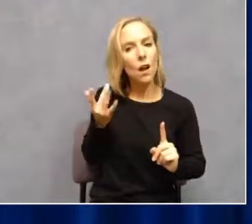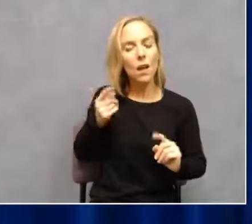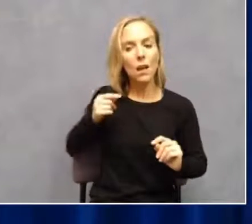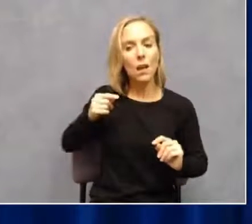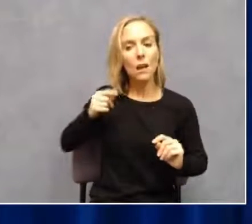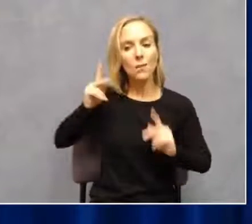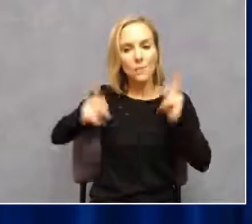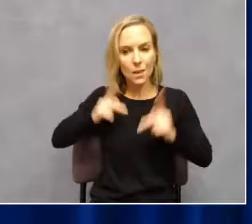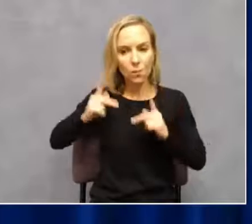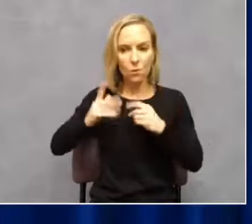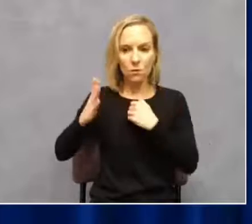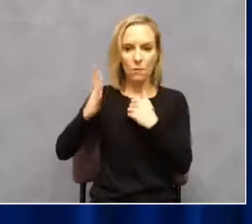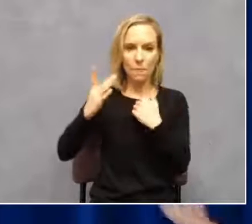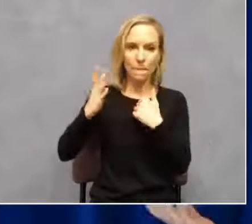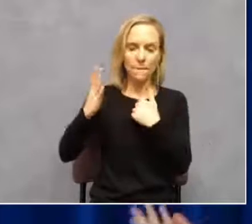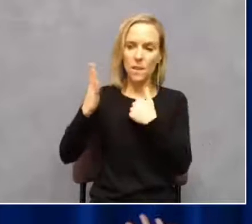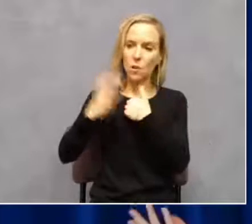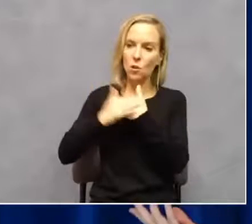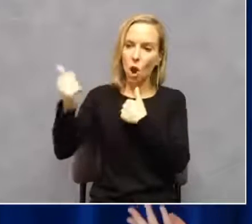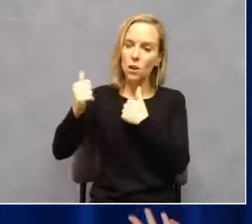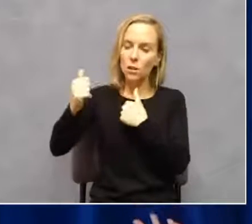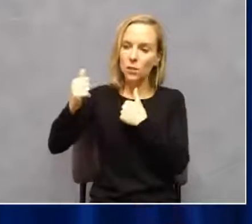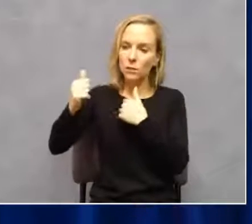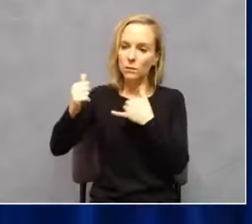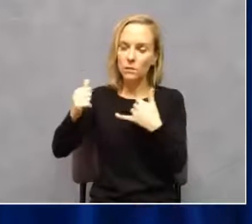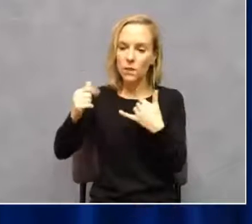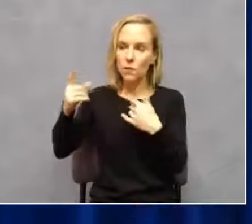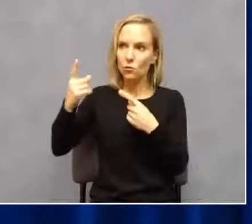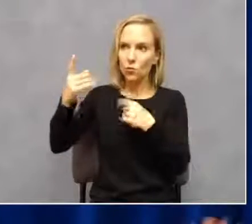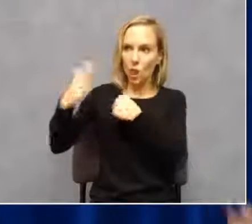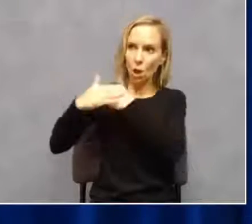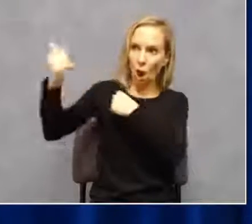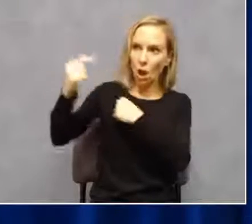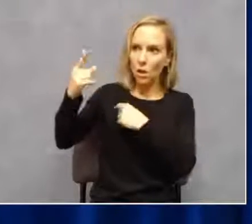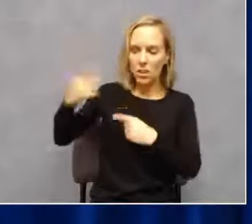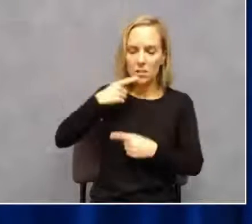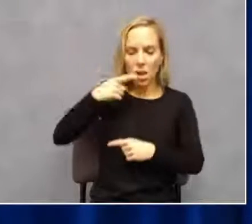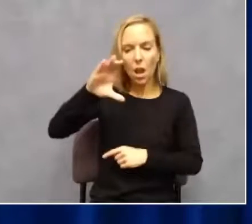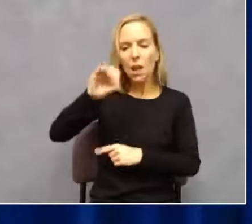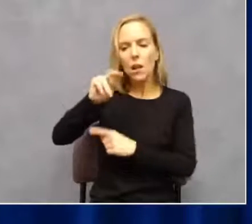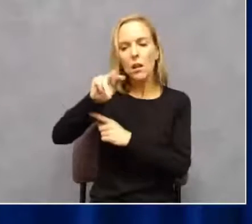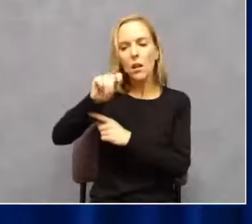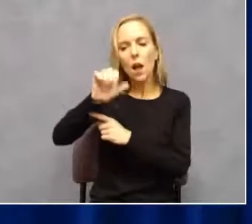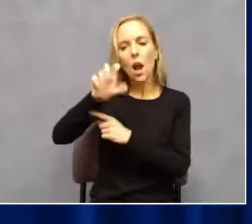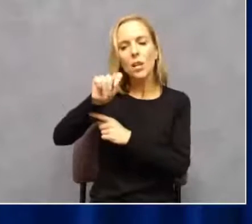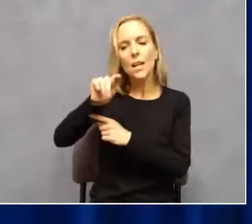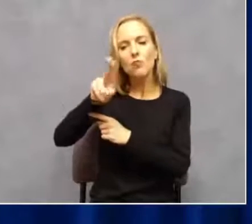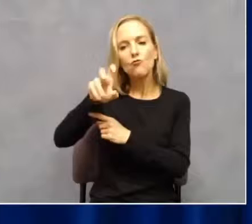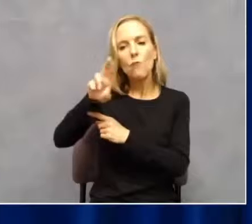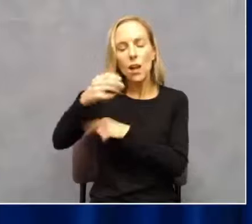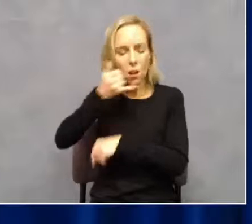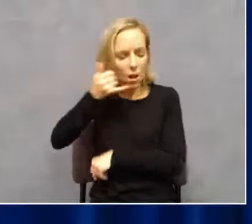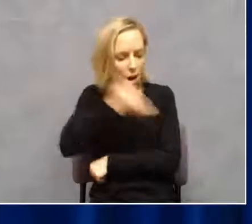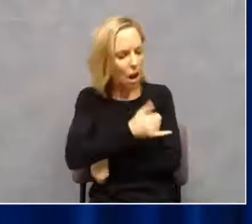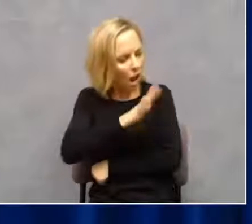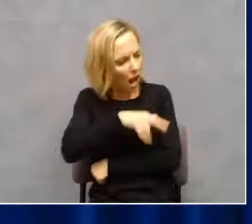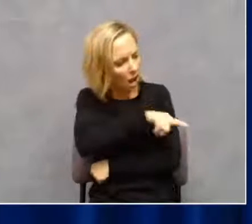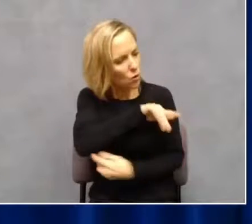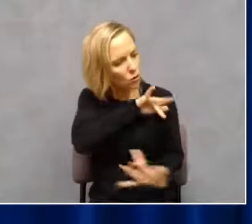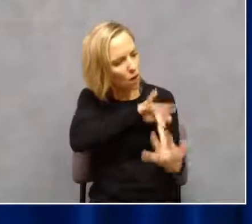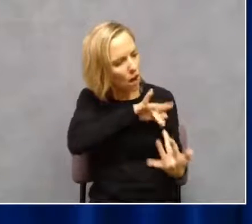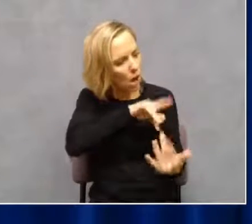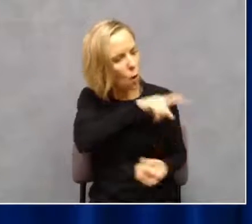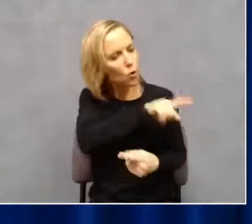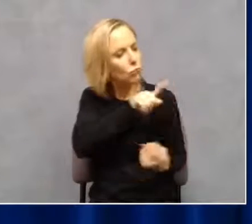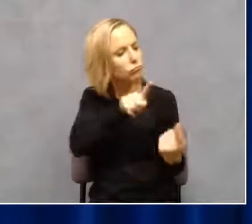called by a contact tracer and they say, I haven't been in contact with anyone. And we all know that that is not true. And they don't comply. And then we have people want to